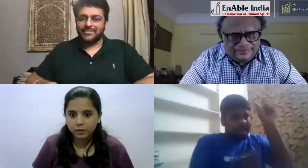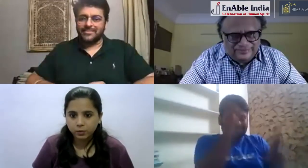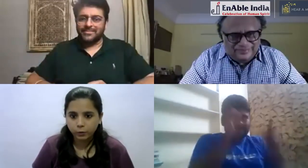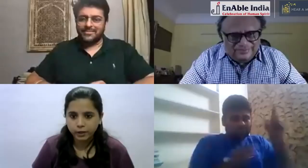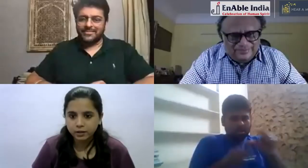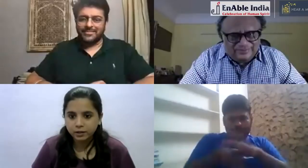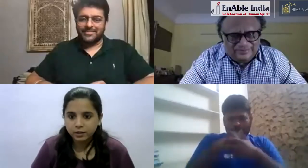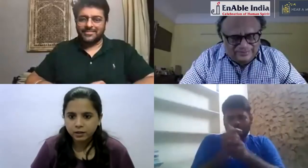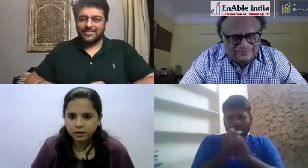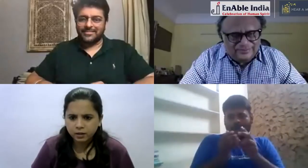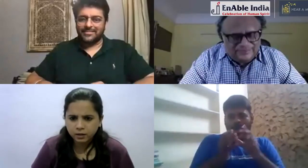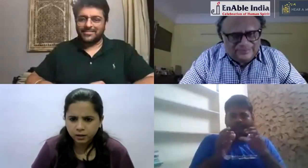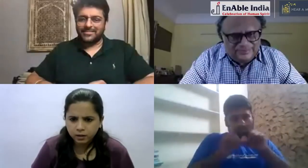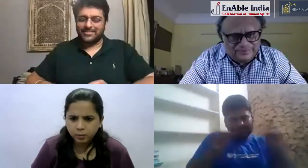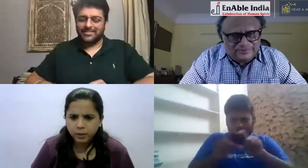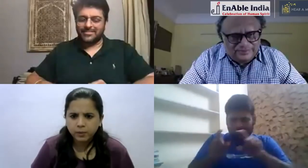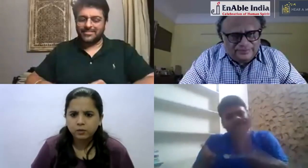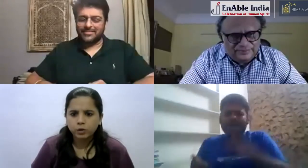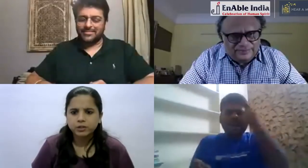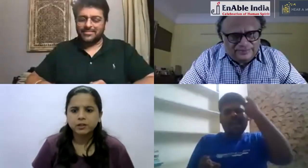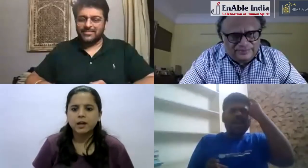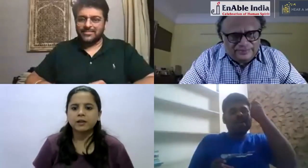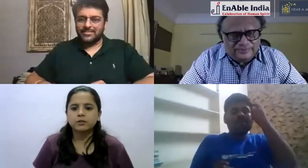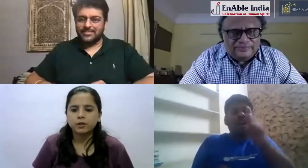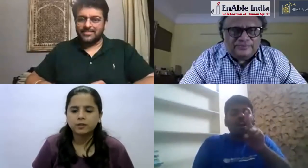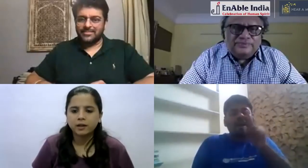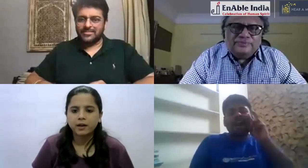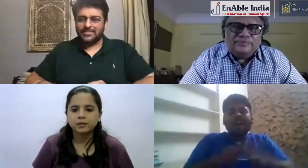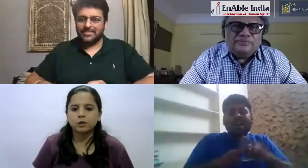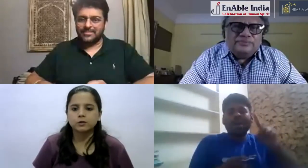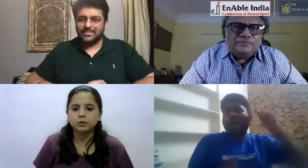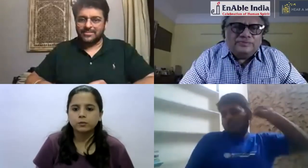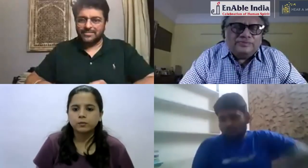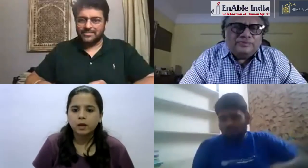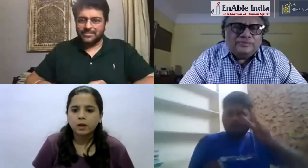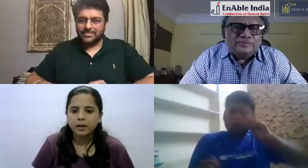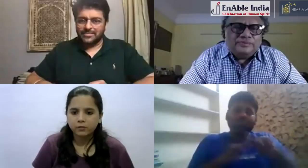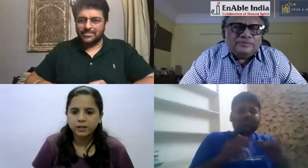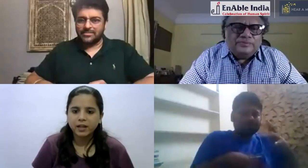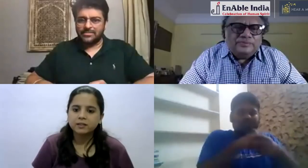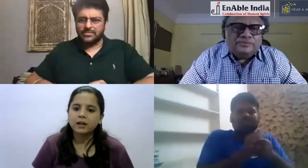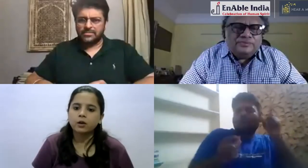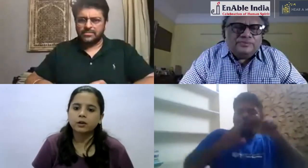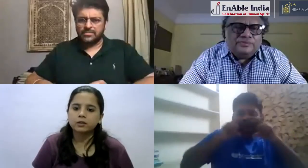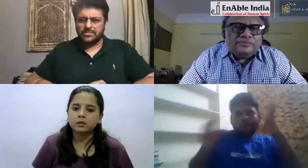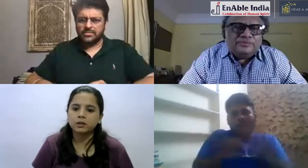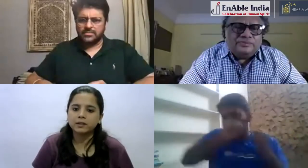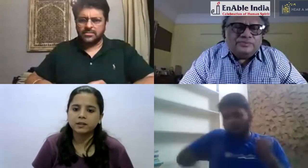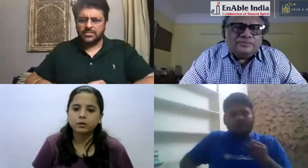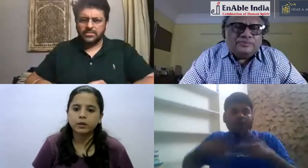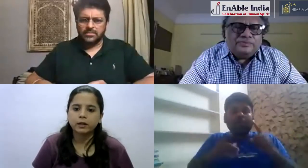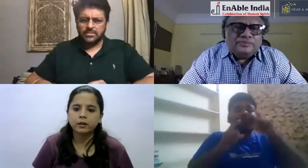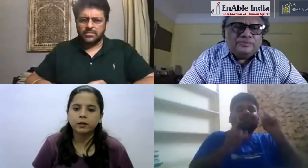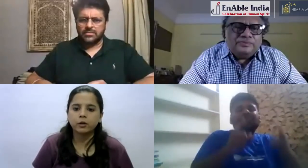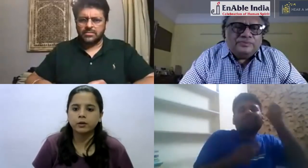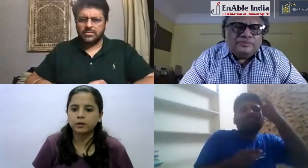Yeah, one more point. People are washing their hands, and sanitizing also. But if in case they are not listening